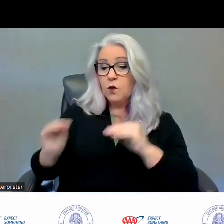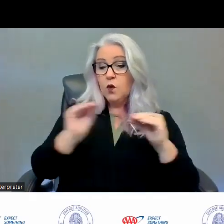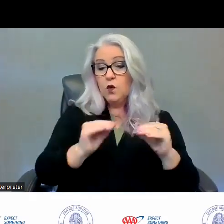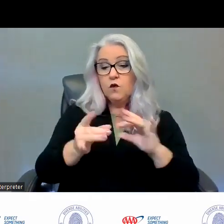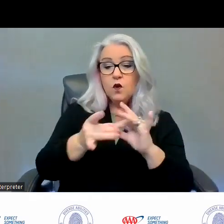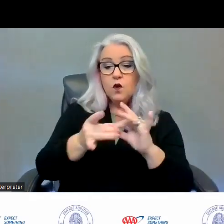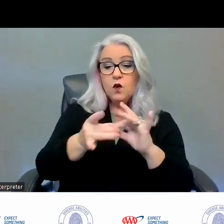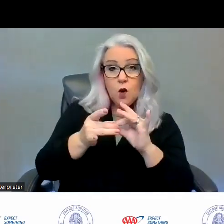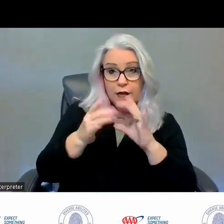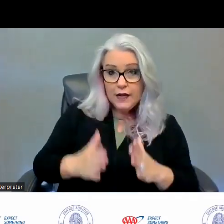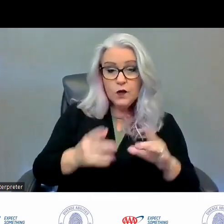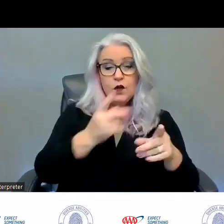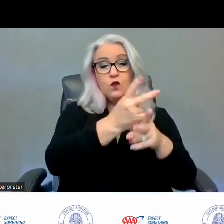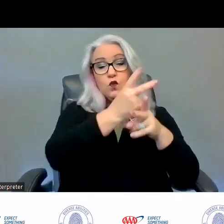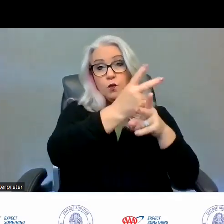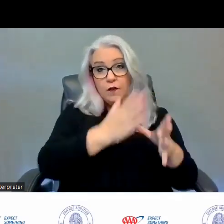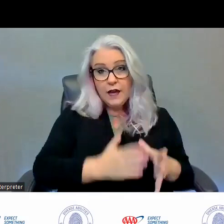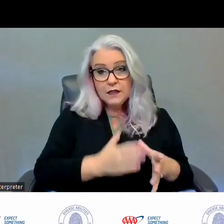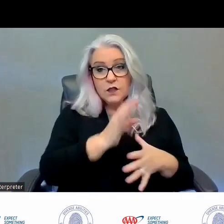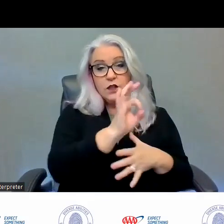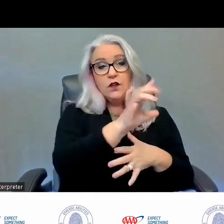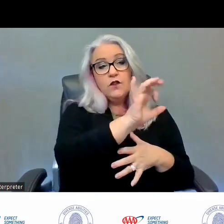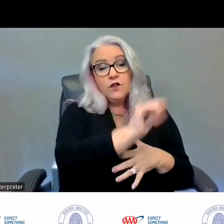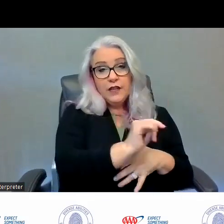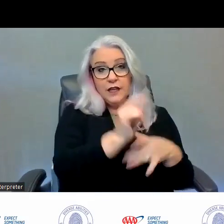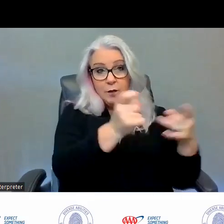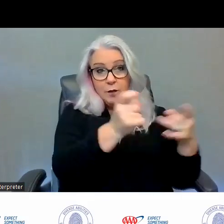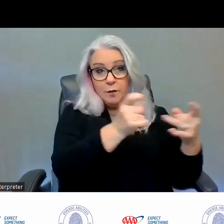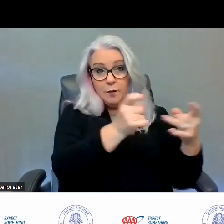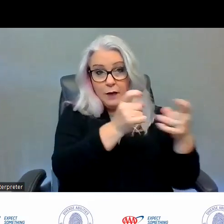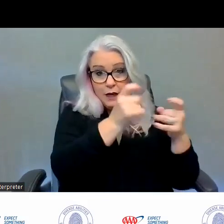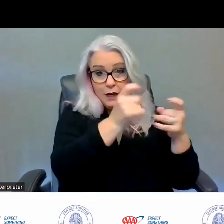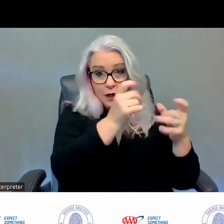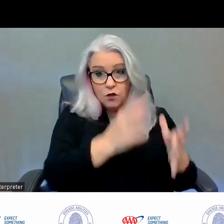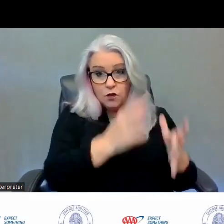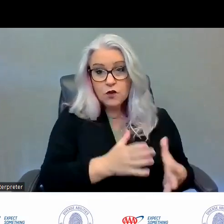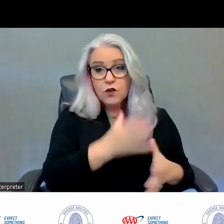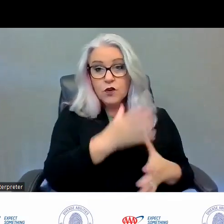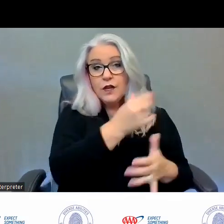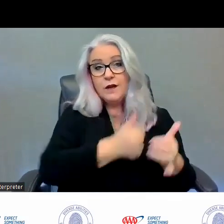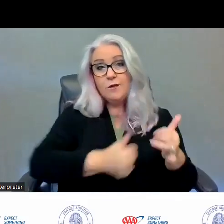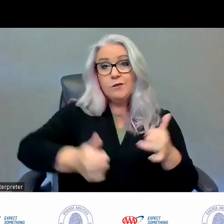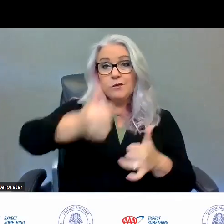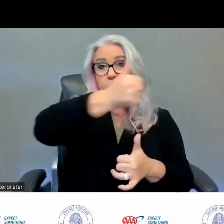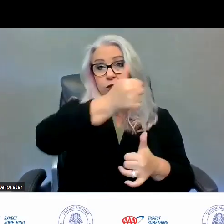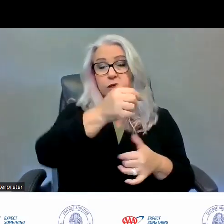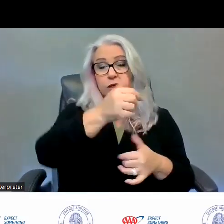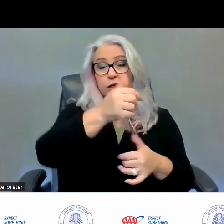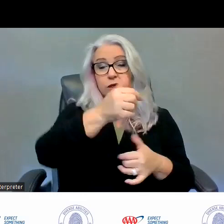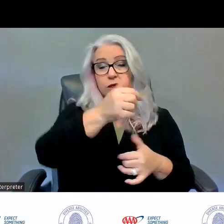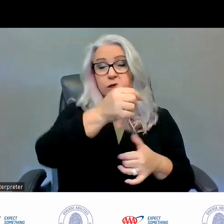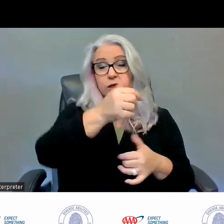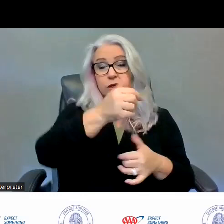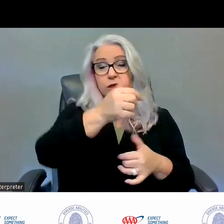a supervisor, then a fleet manager, and then eventually a director. Dispatchers just need to